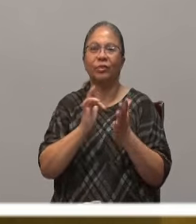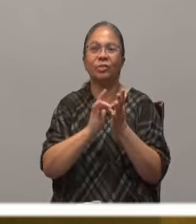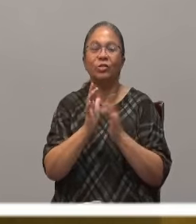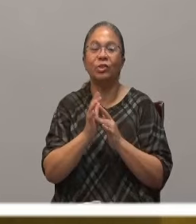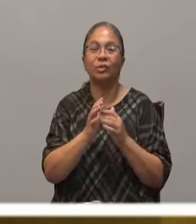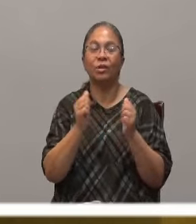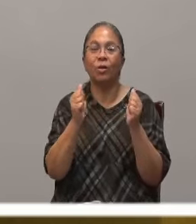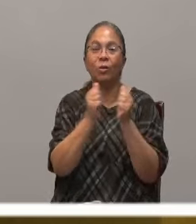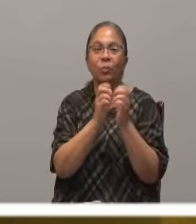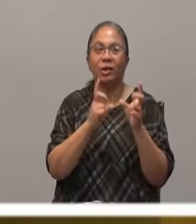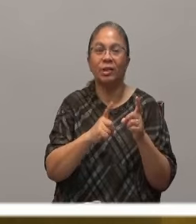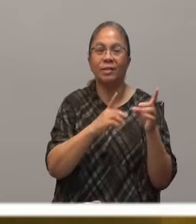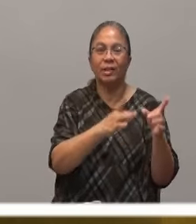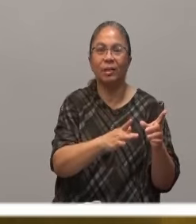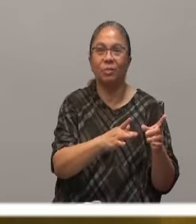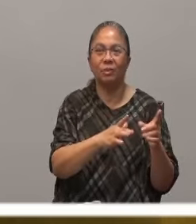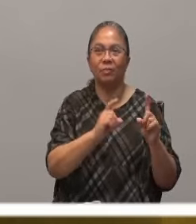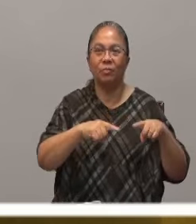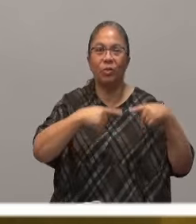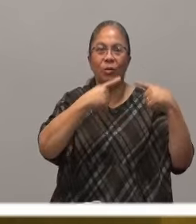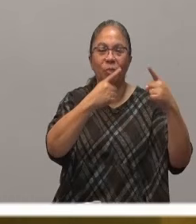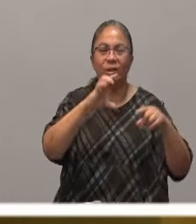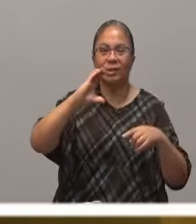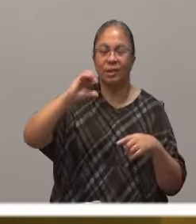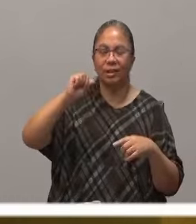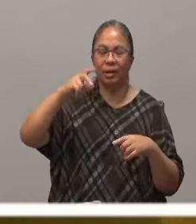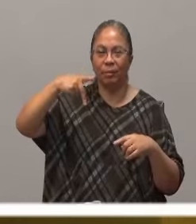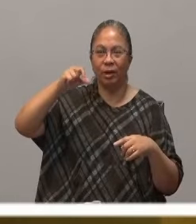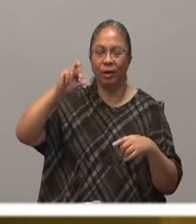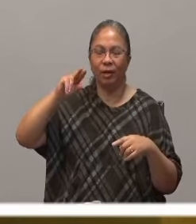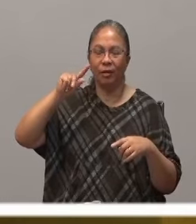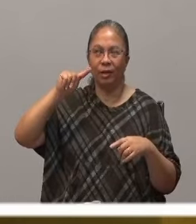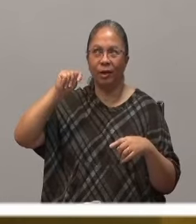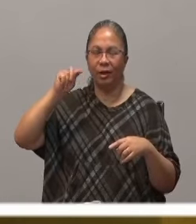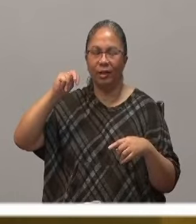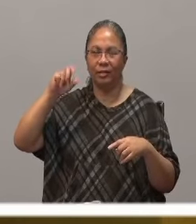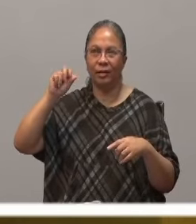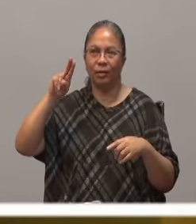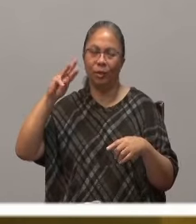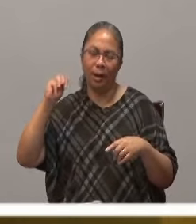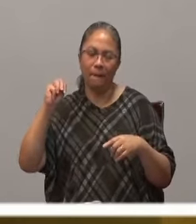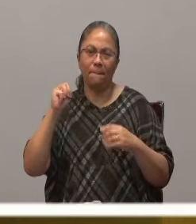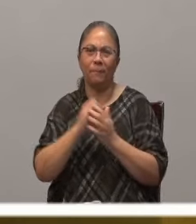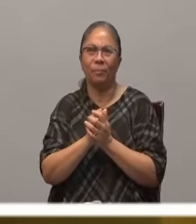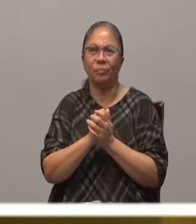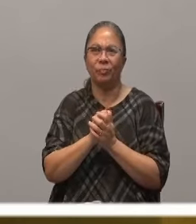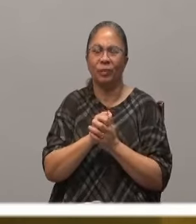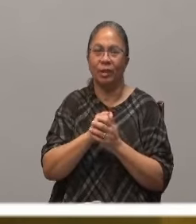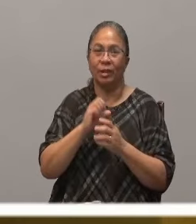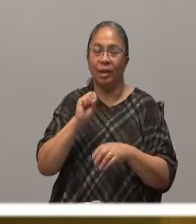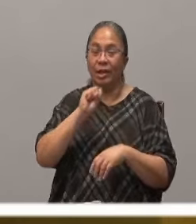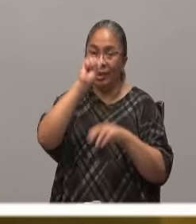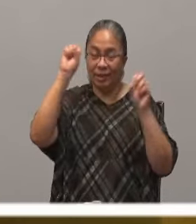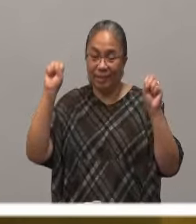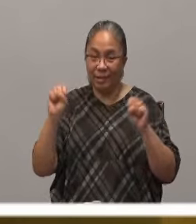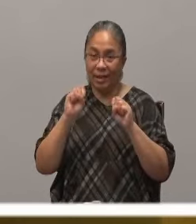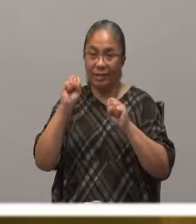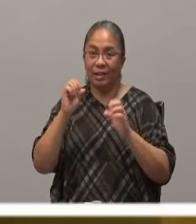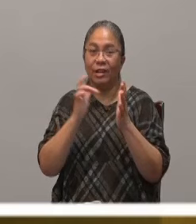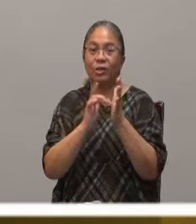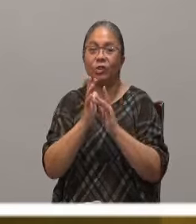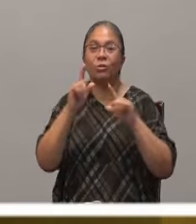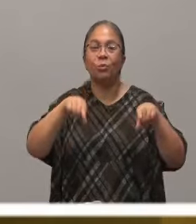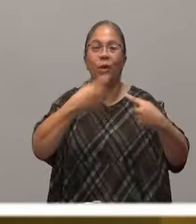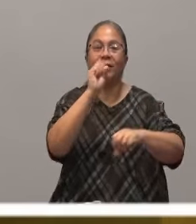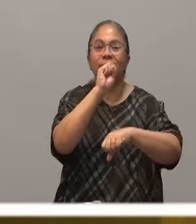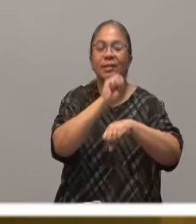Jesus and his followers went as far as Capernaum. And as soon as the Sabbath came, Jesus